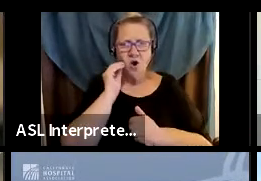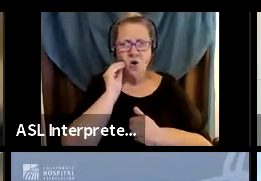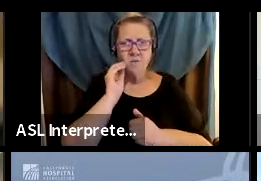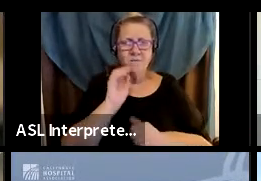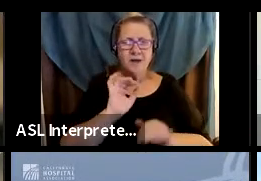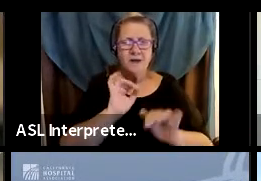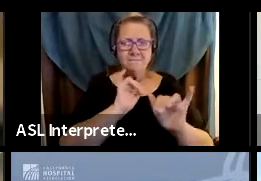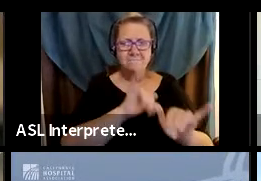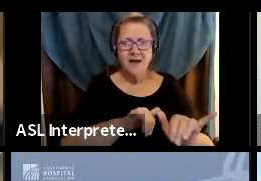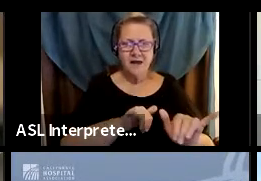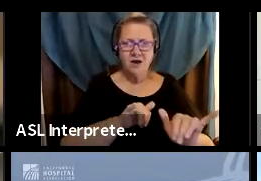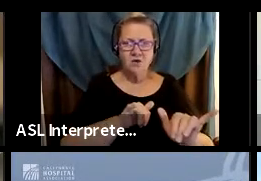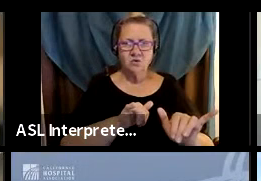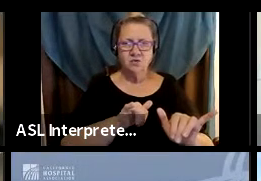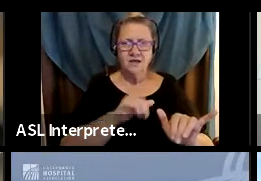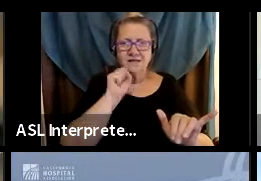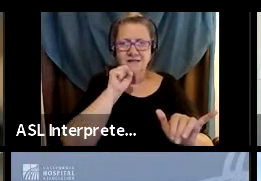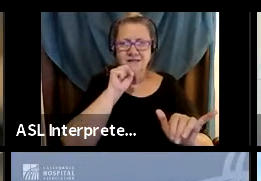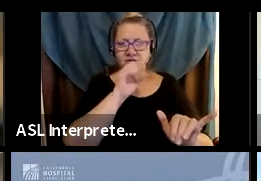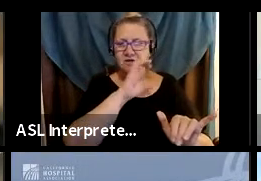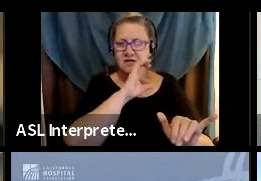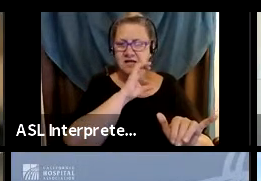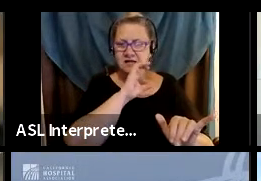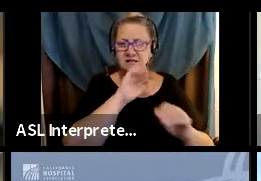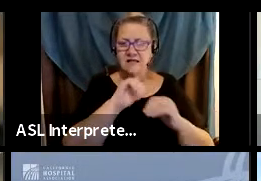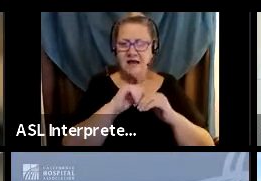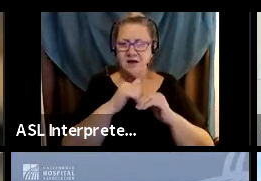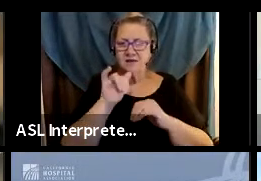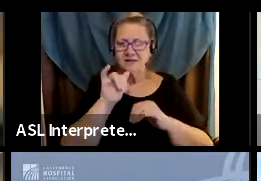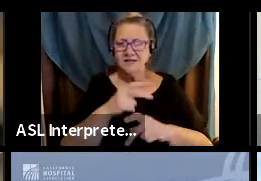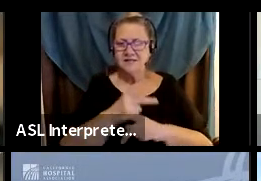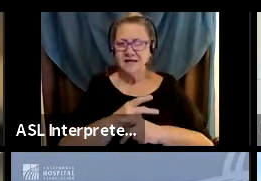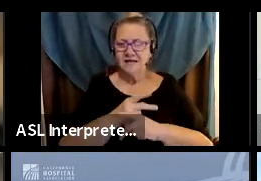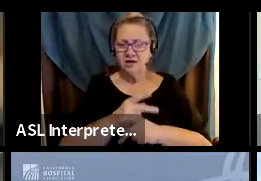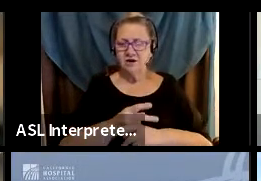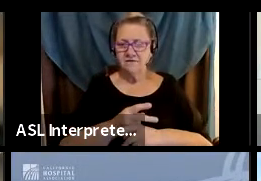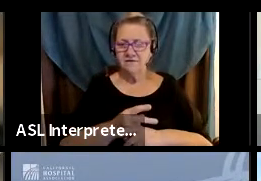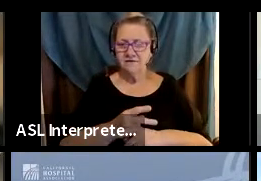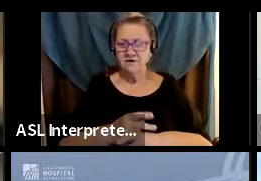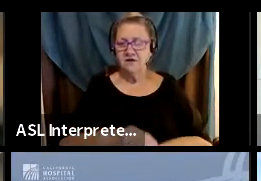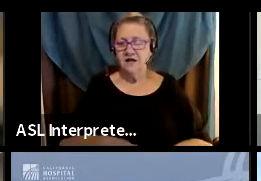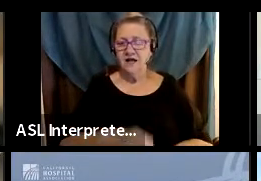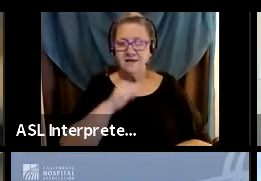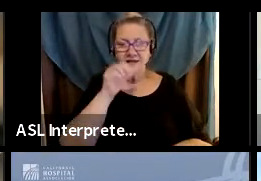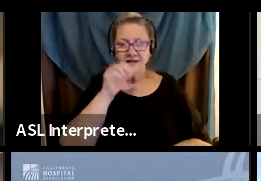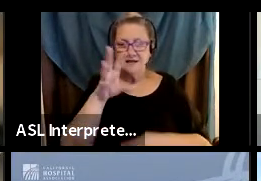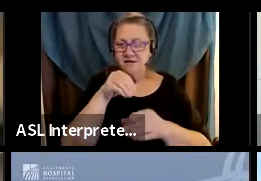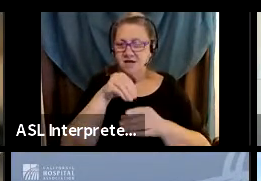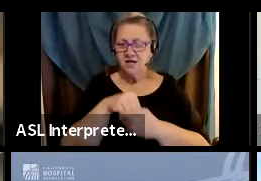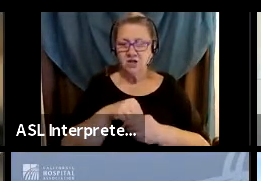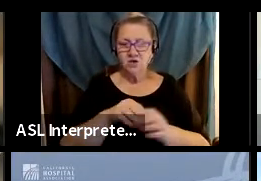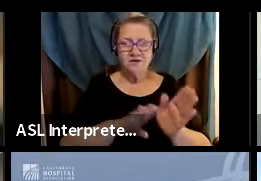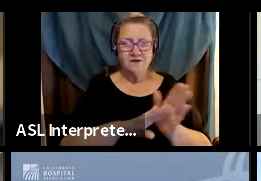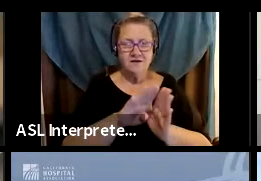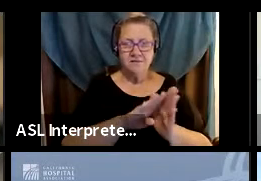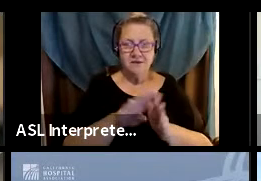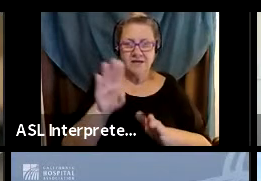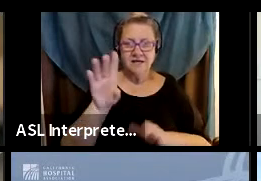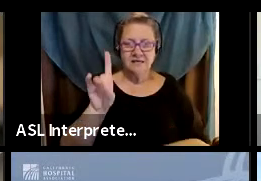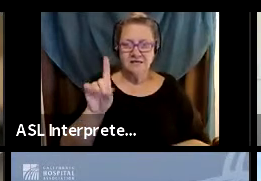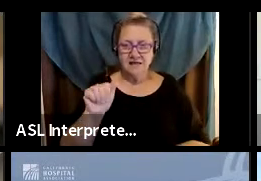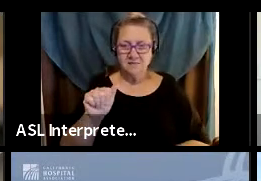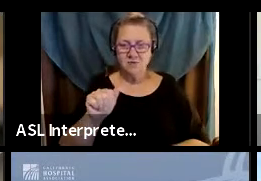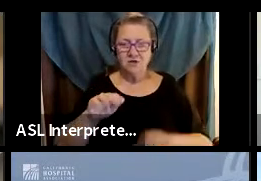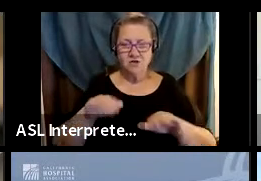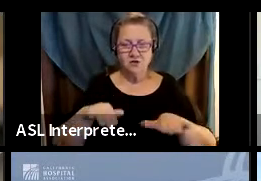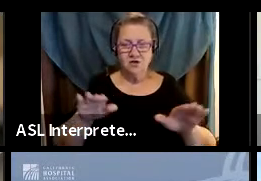at least homebound seniors, and that number doesn't include those that are developmentally disabled, children